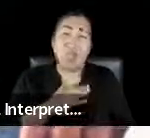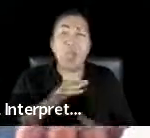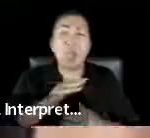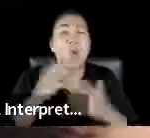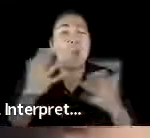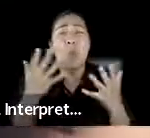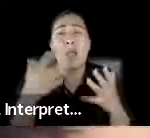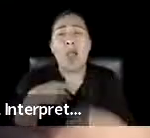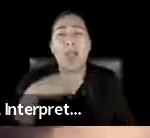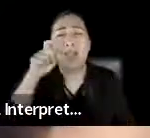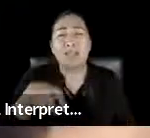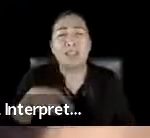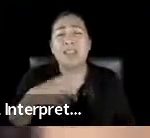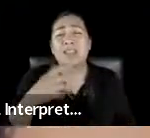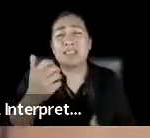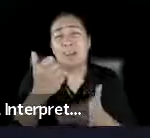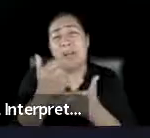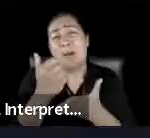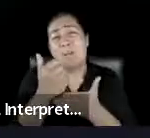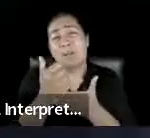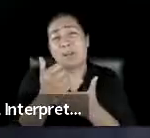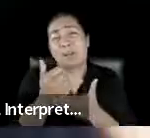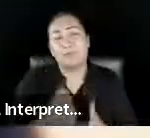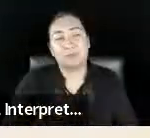need is some help.